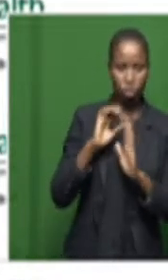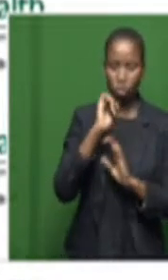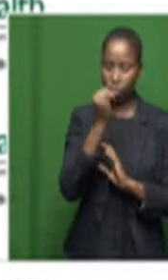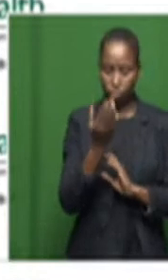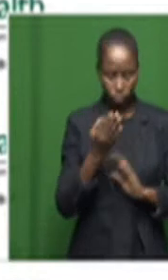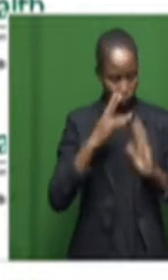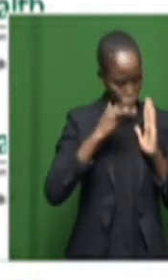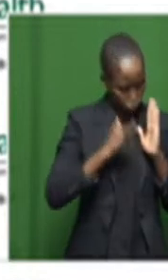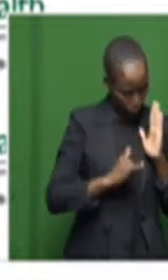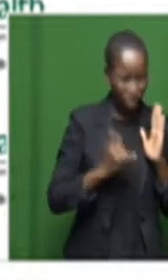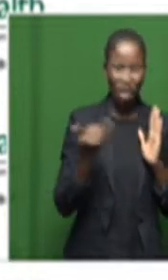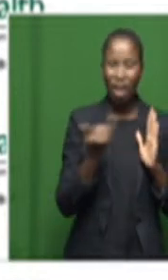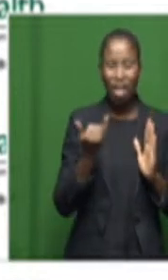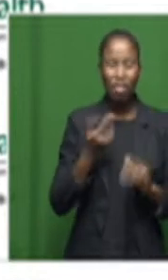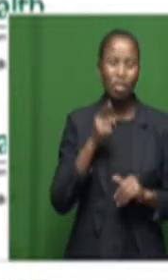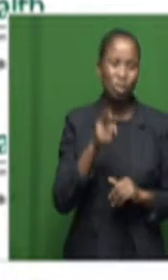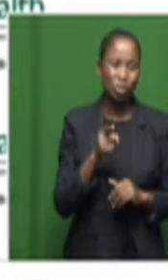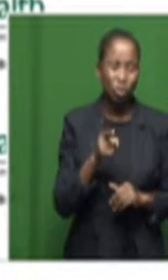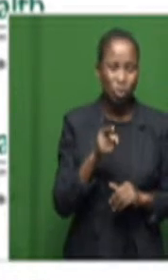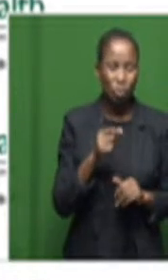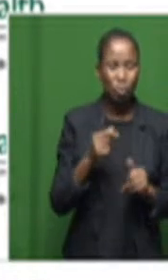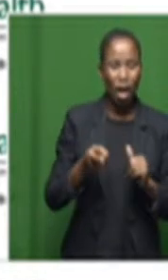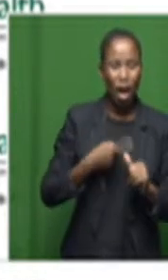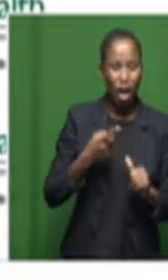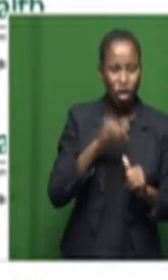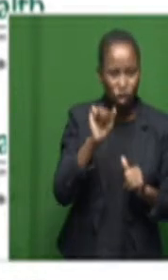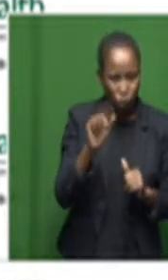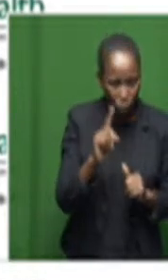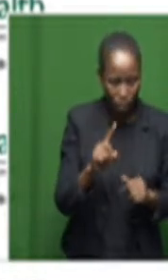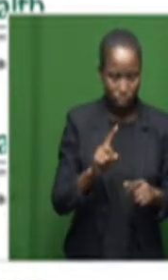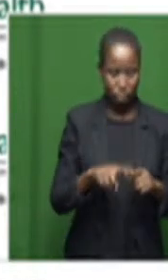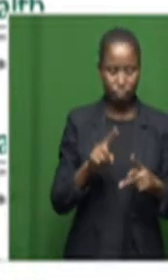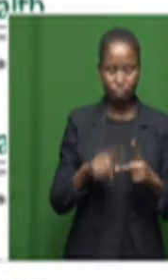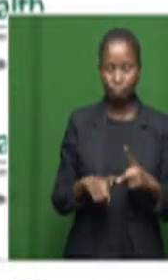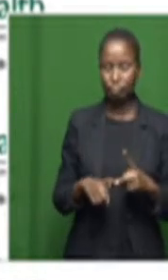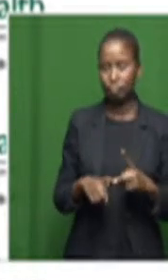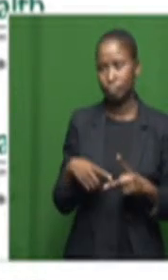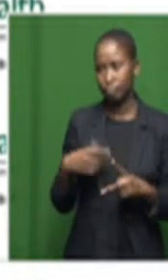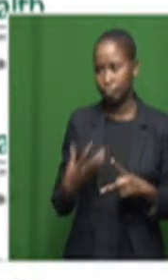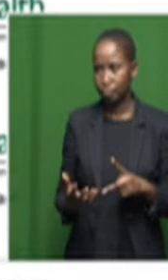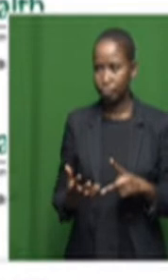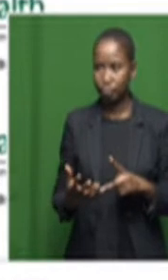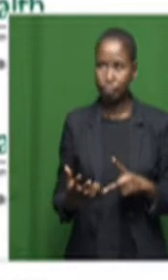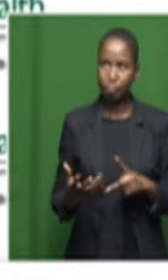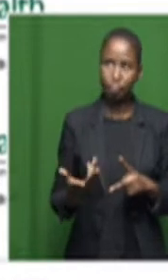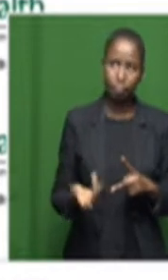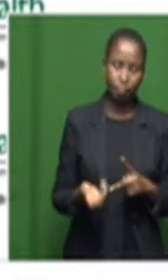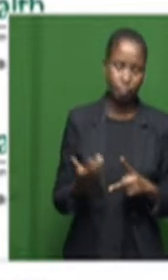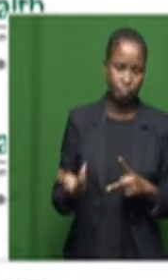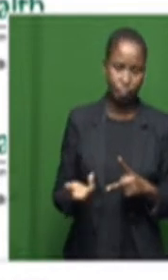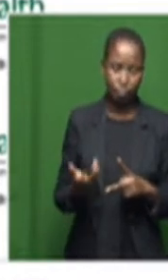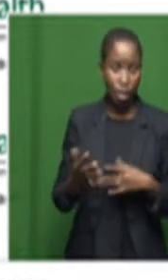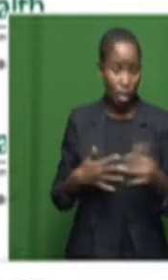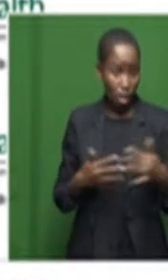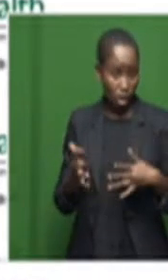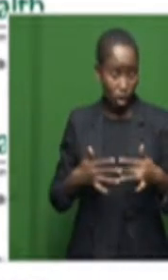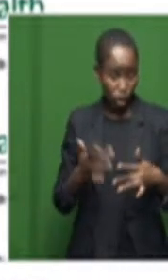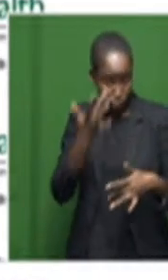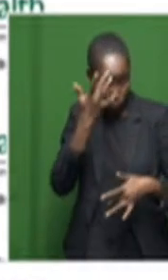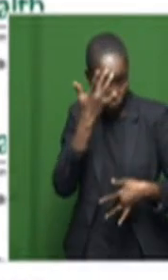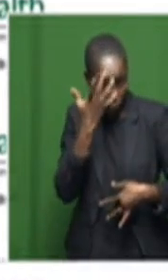in terms of allergies, in terms of whether any other